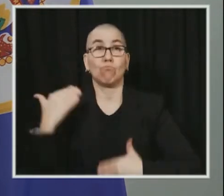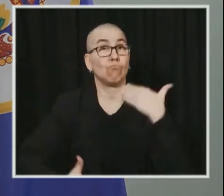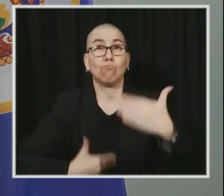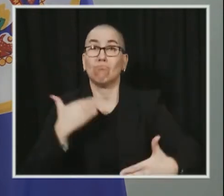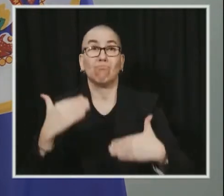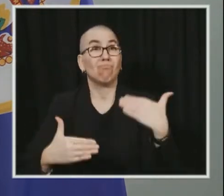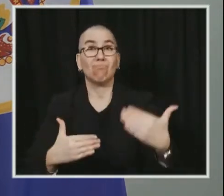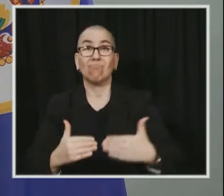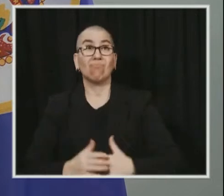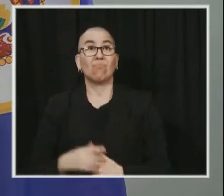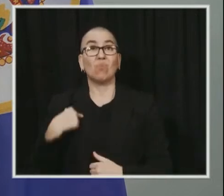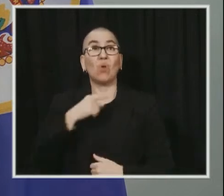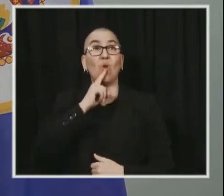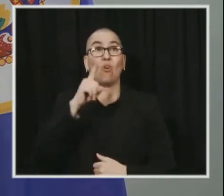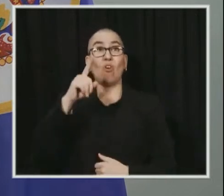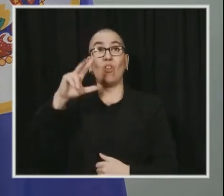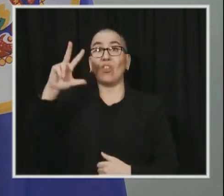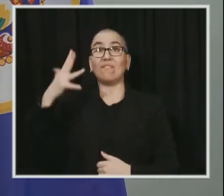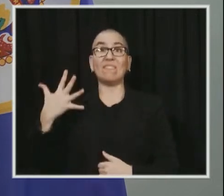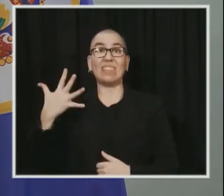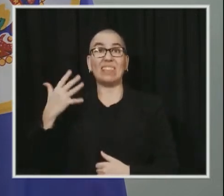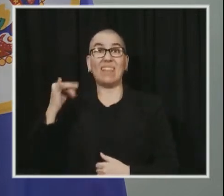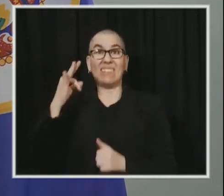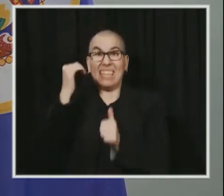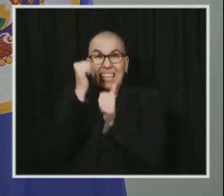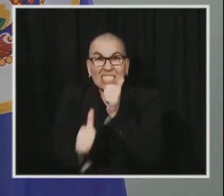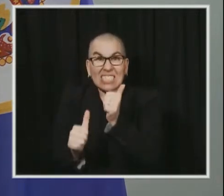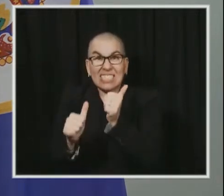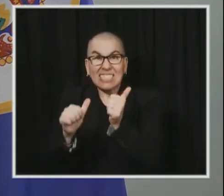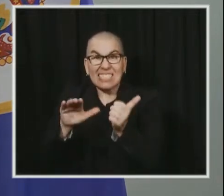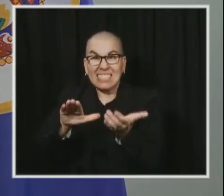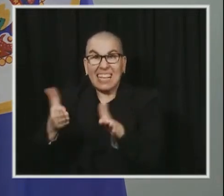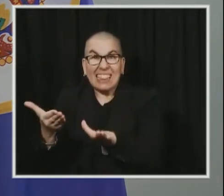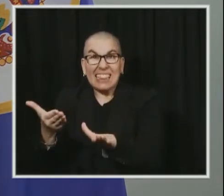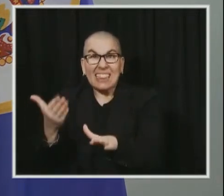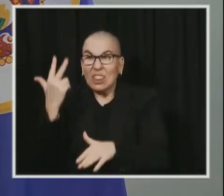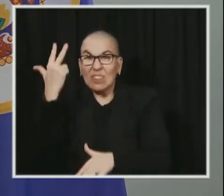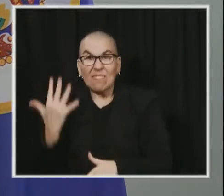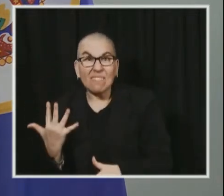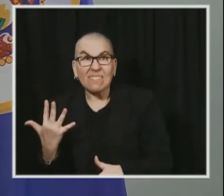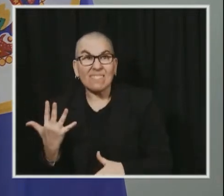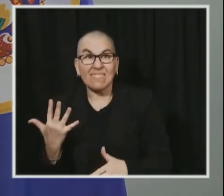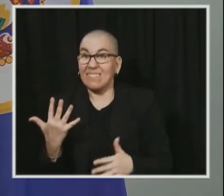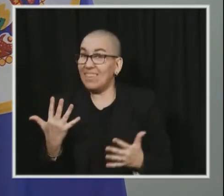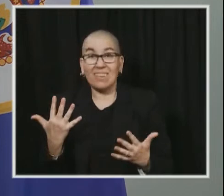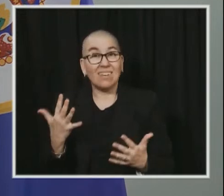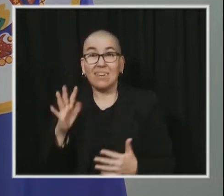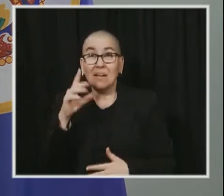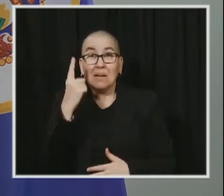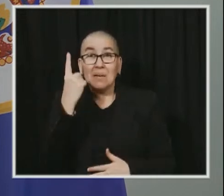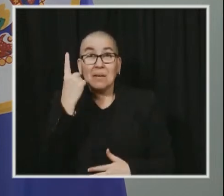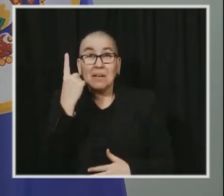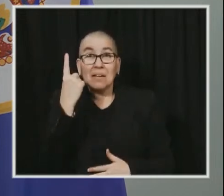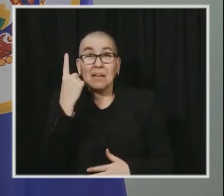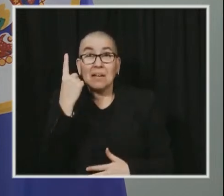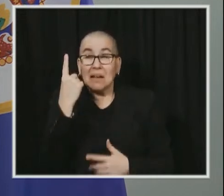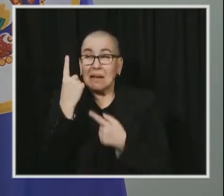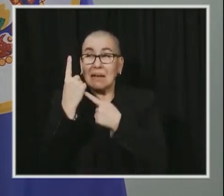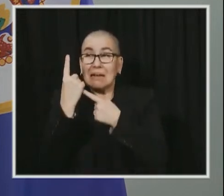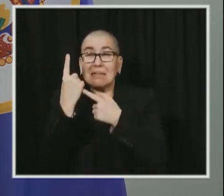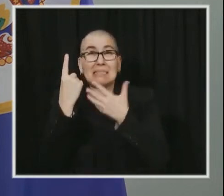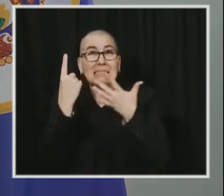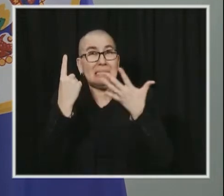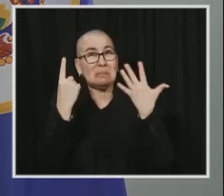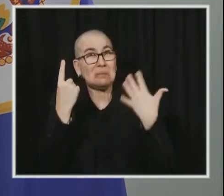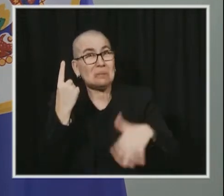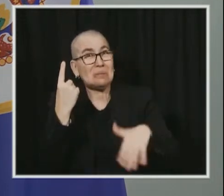we're 35th. Every death is too many, but decisions were made that protected lives. Hard decisions were made to protect lives that each and every one of